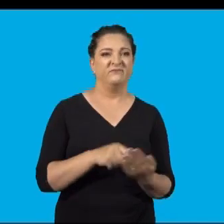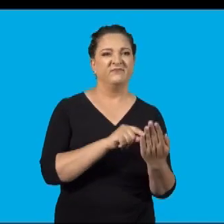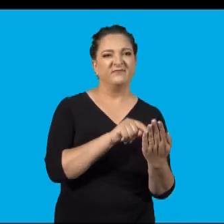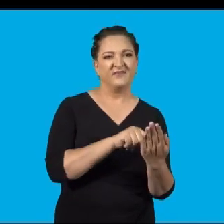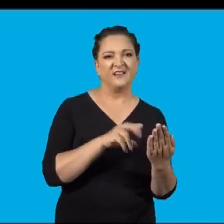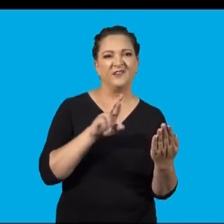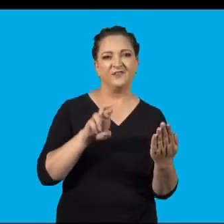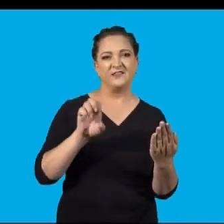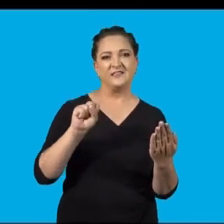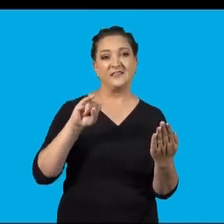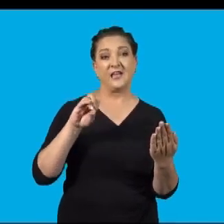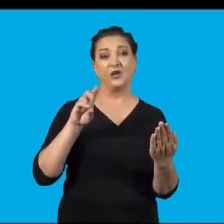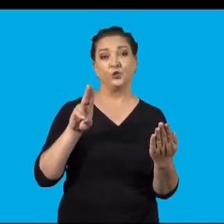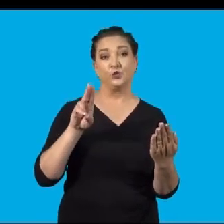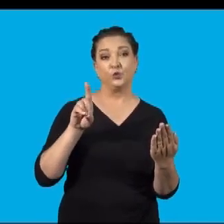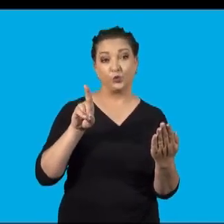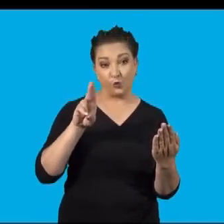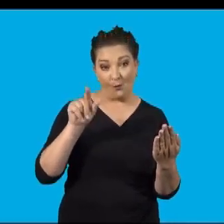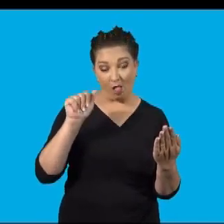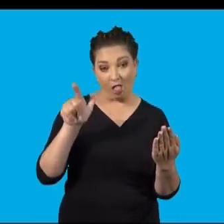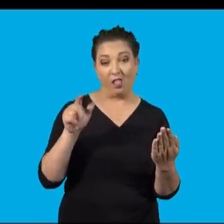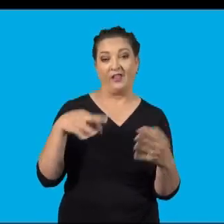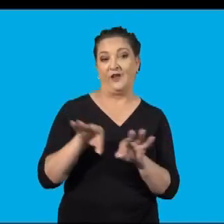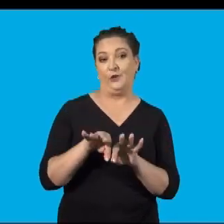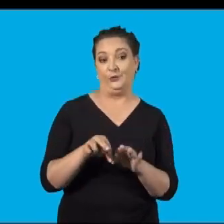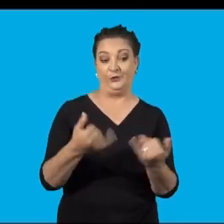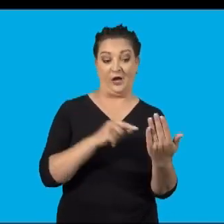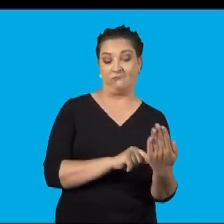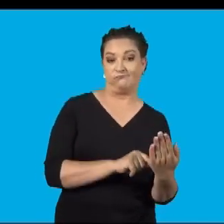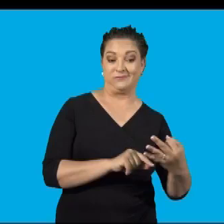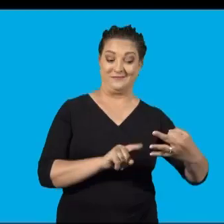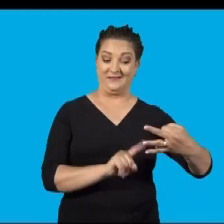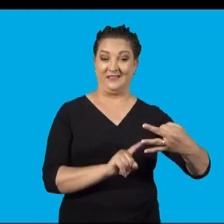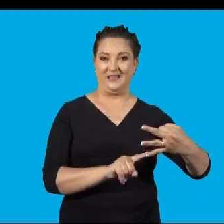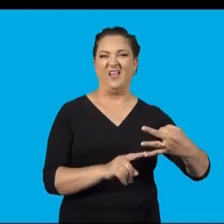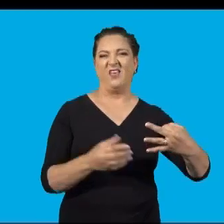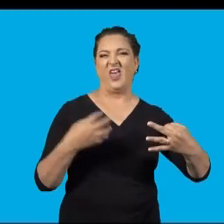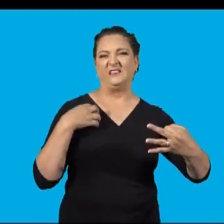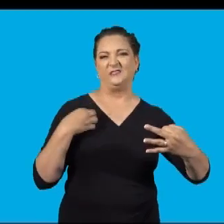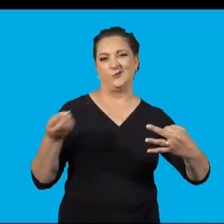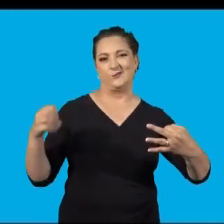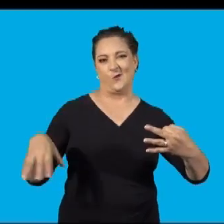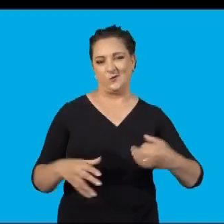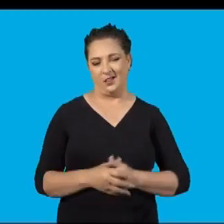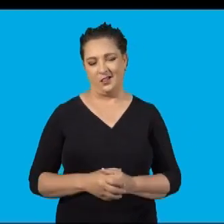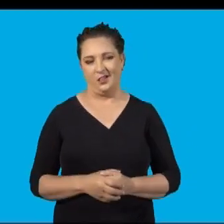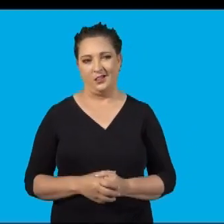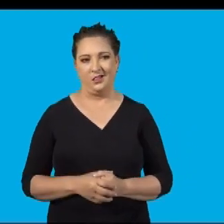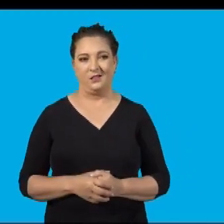wandering residual value calculations. Now we're going to do asset disposal. The question